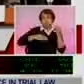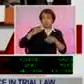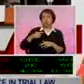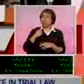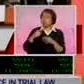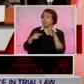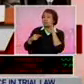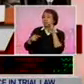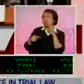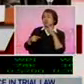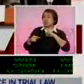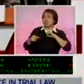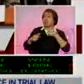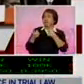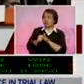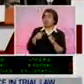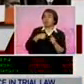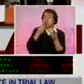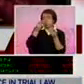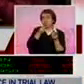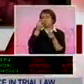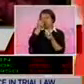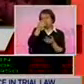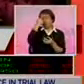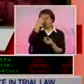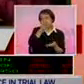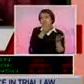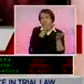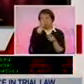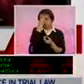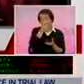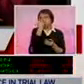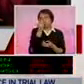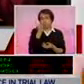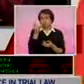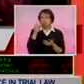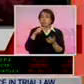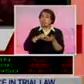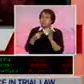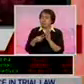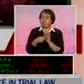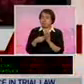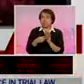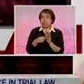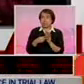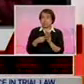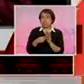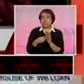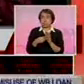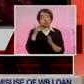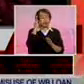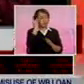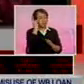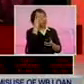gave it to them for their information. Ah, all right. So you just gave it to, you just gave it to the court for their